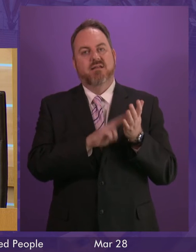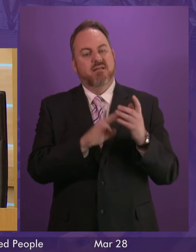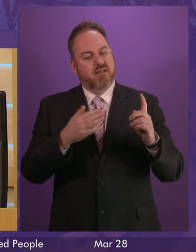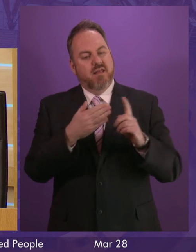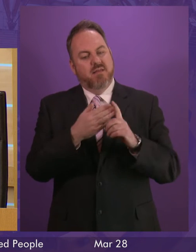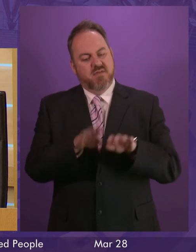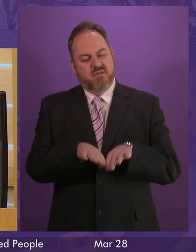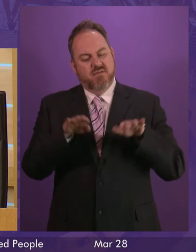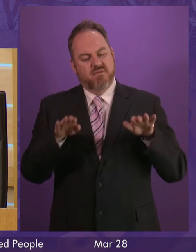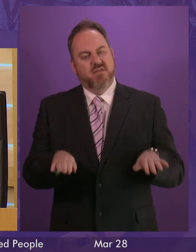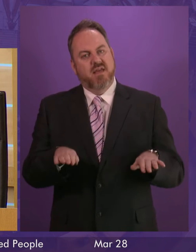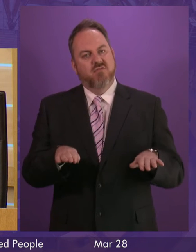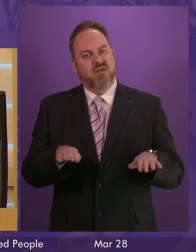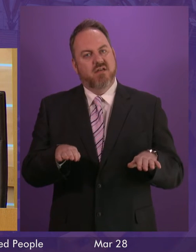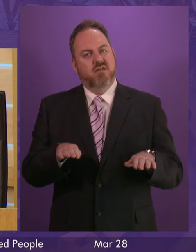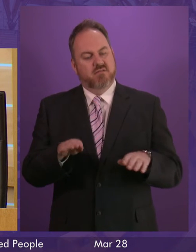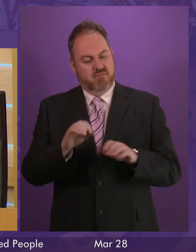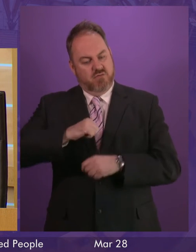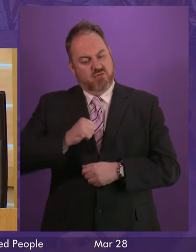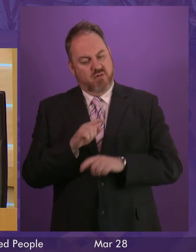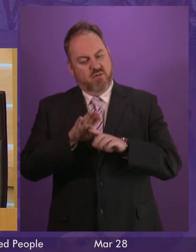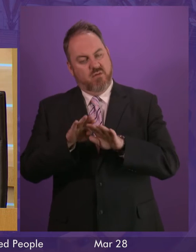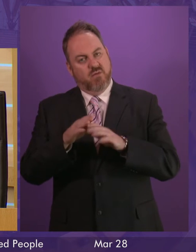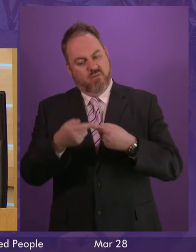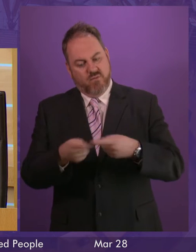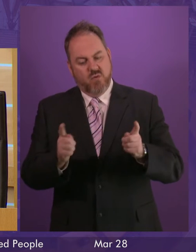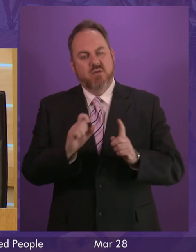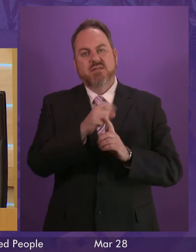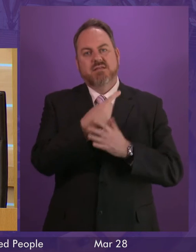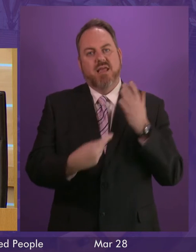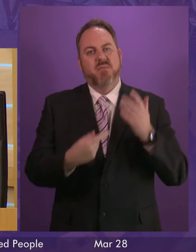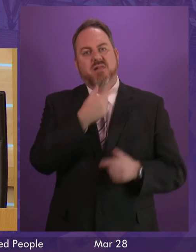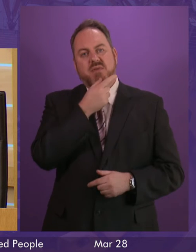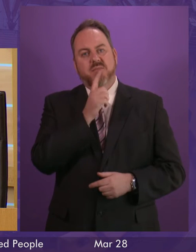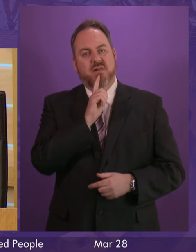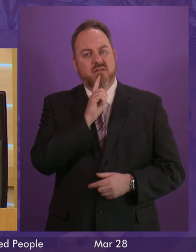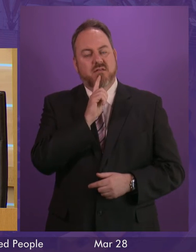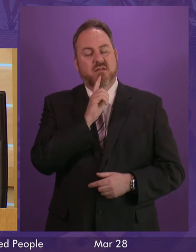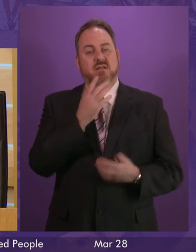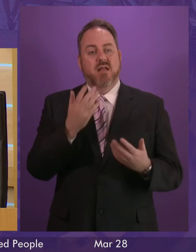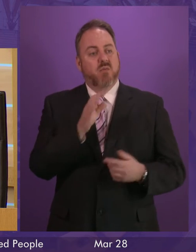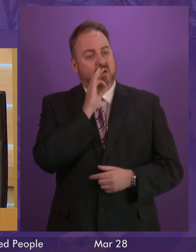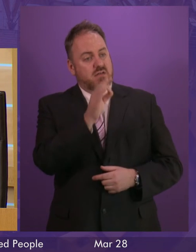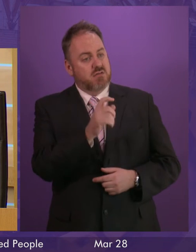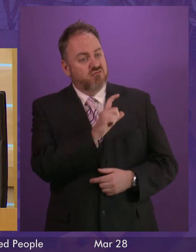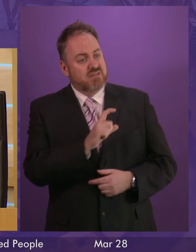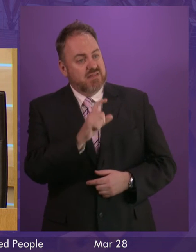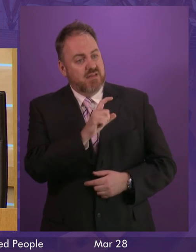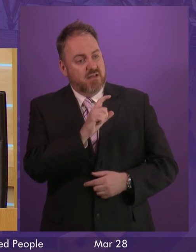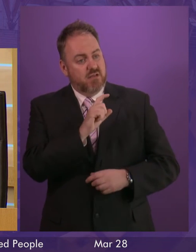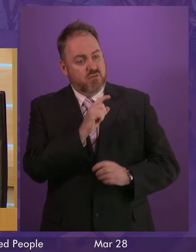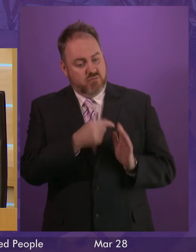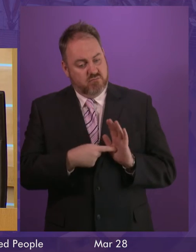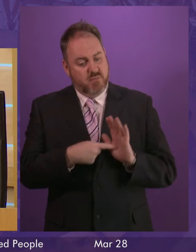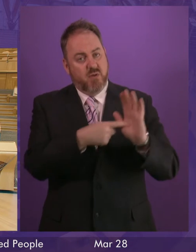people, can I say to those members who wish to take part in the debate to press the request to speak button now and I call on Christina McKelvey to speak to and move the